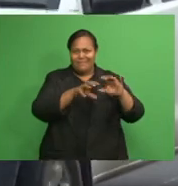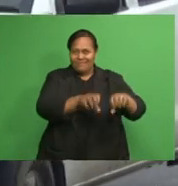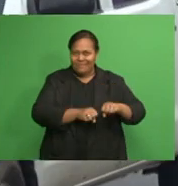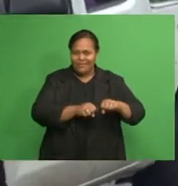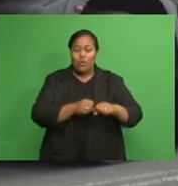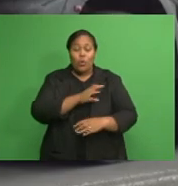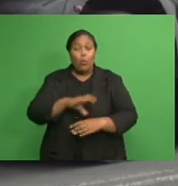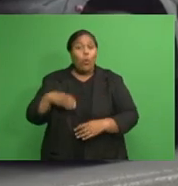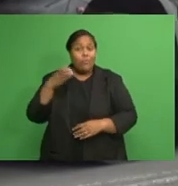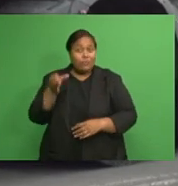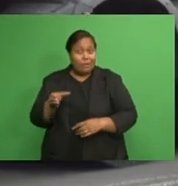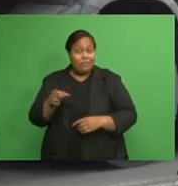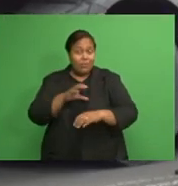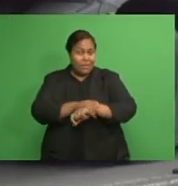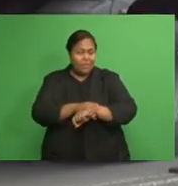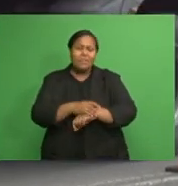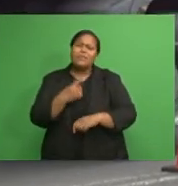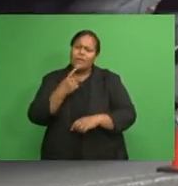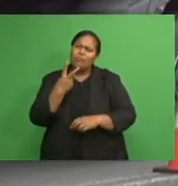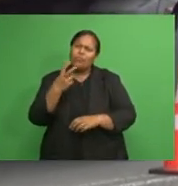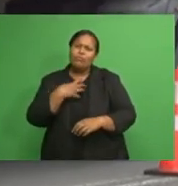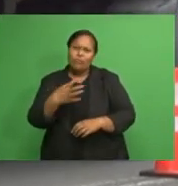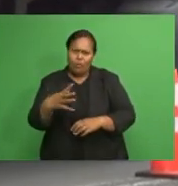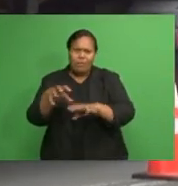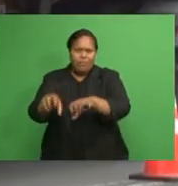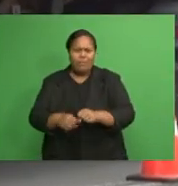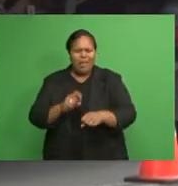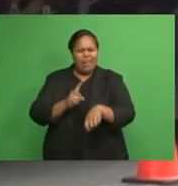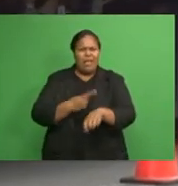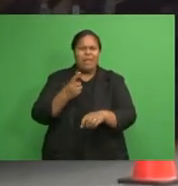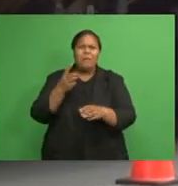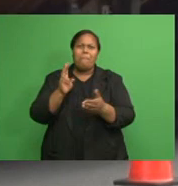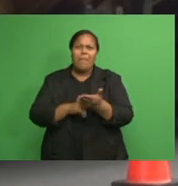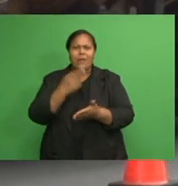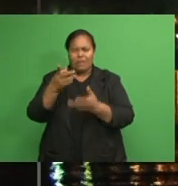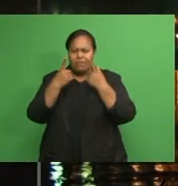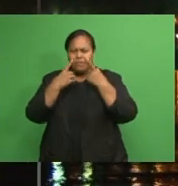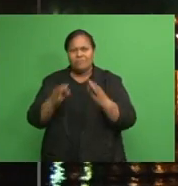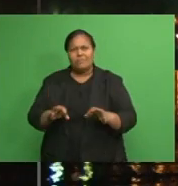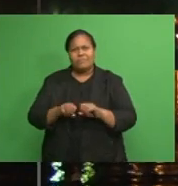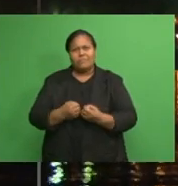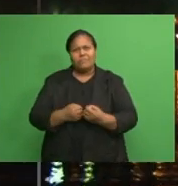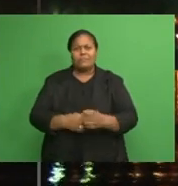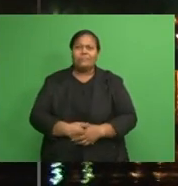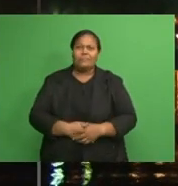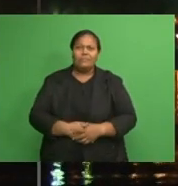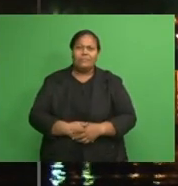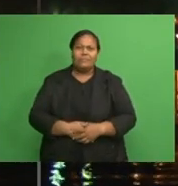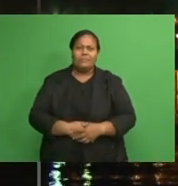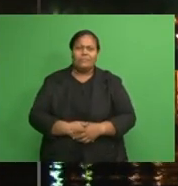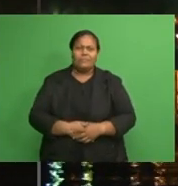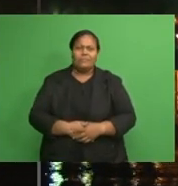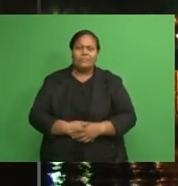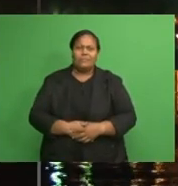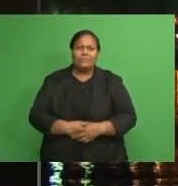General Siti Venigilio says 2 more people were arrested late on Monday for curfew breach. There has been a notable